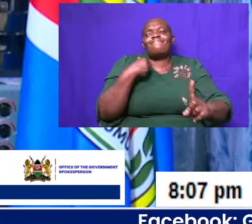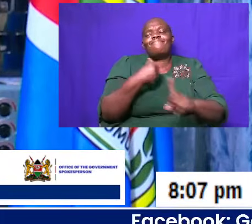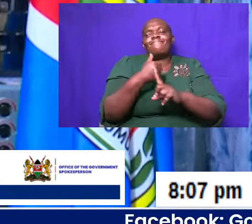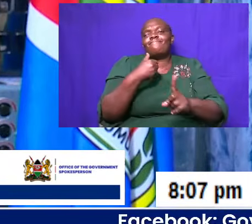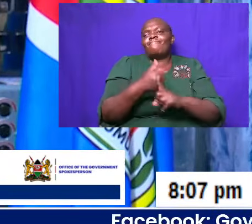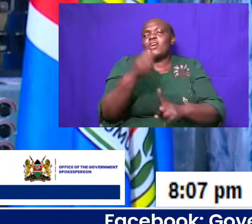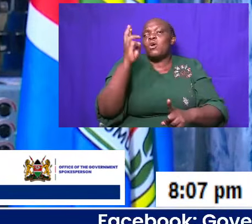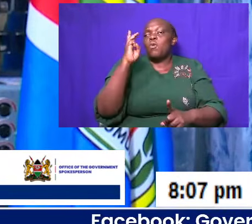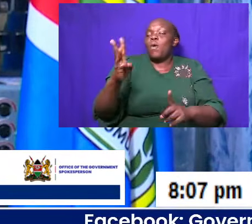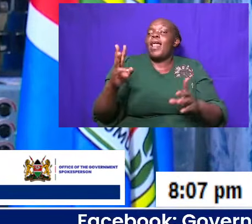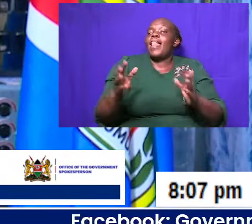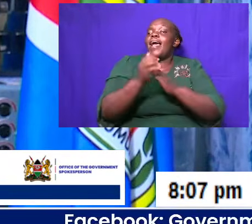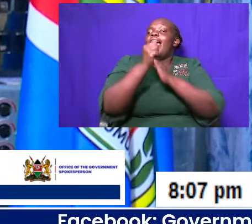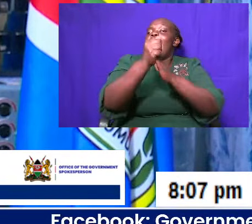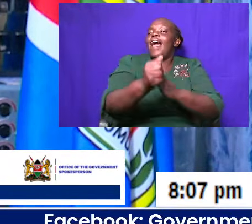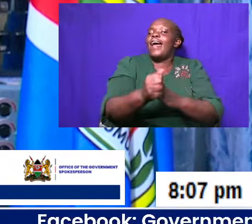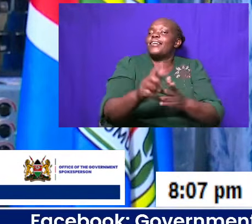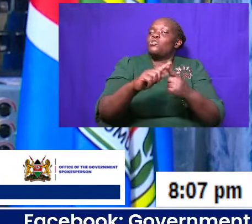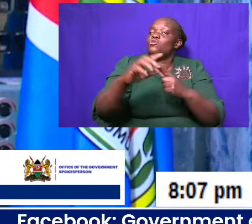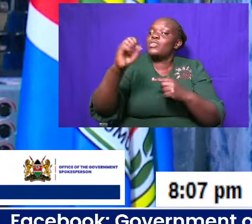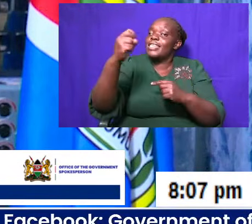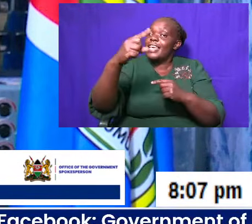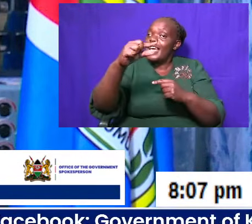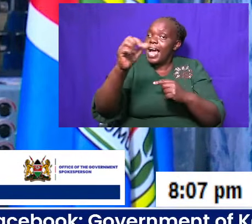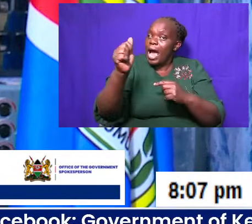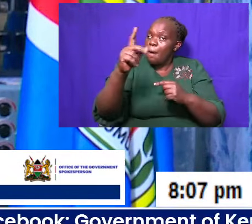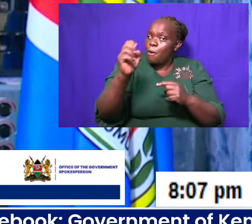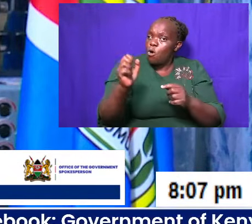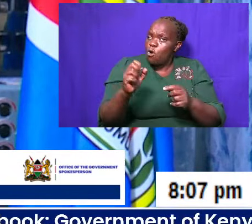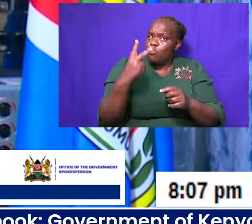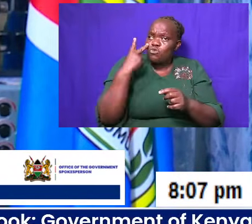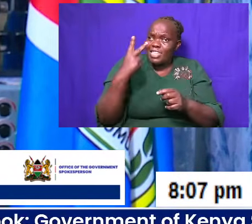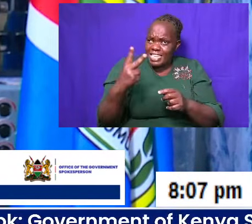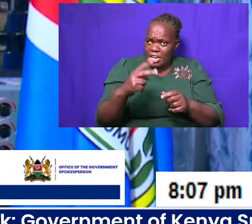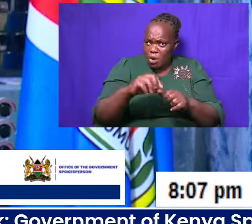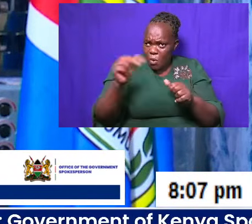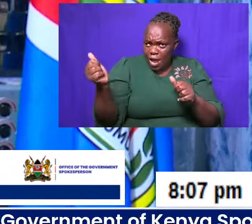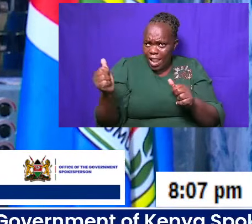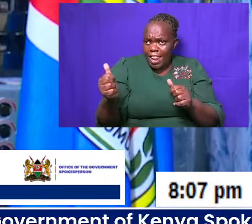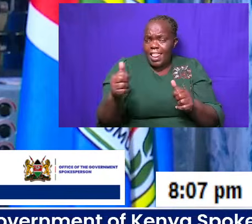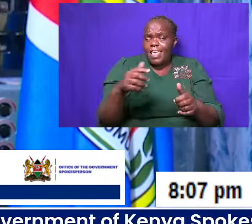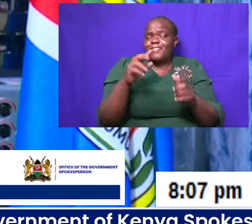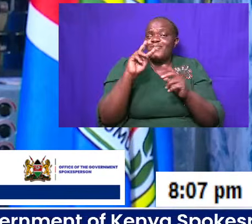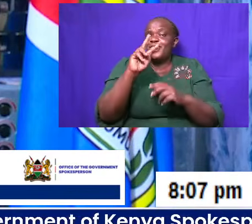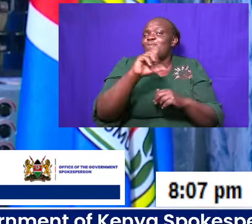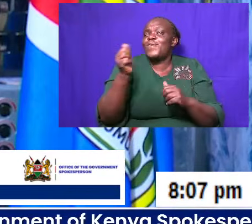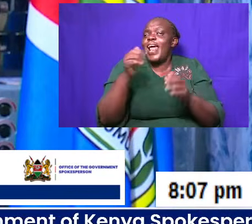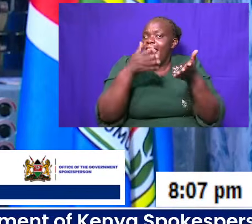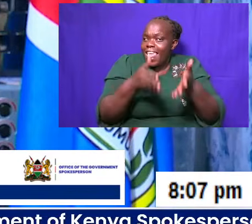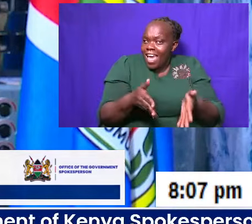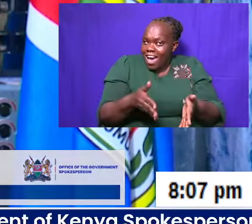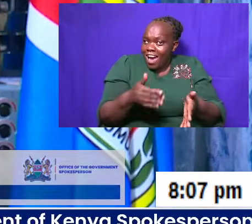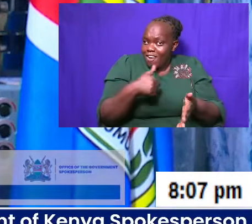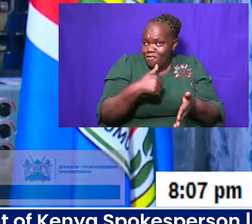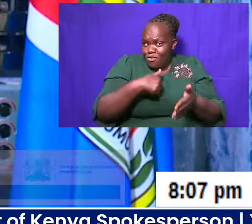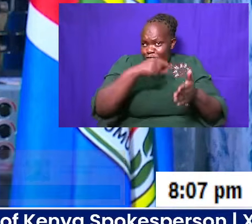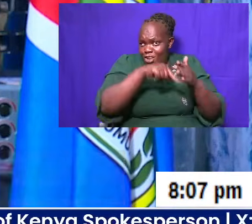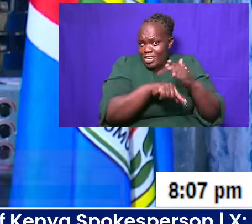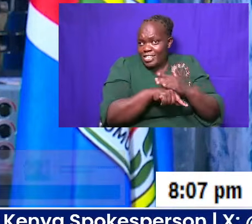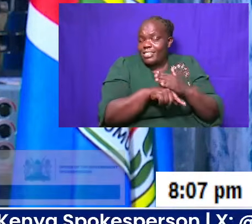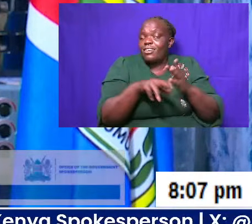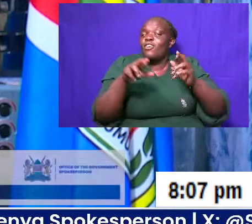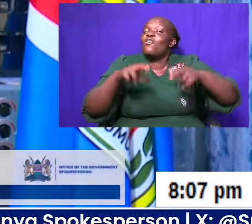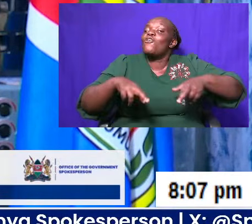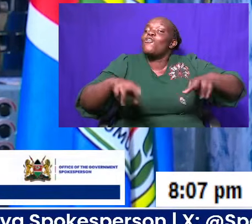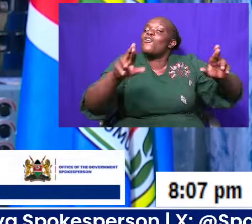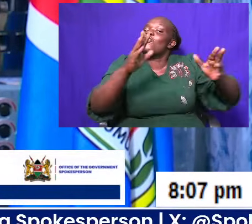atatufikisha Singapore. And by the way, wacha niseme hivi, ukiangalia vizuri, ukicheki vizuri sana hapa, kuna vile barabara saa hizi